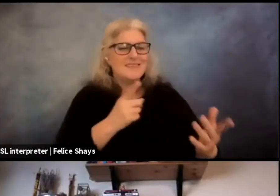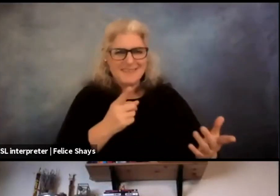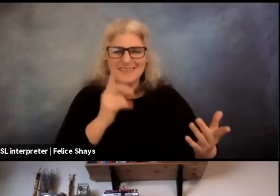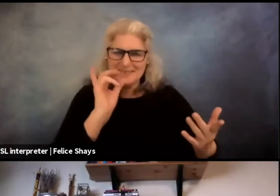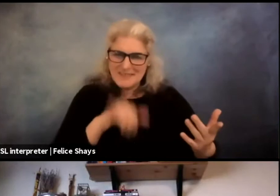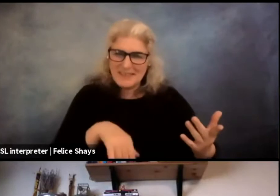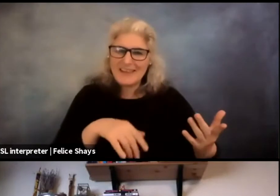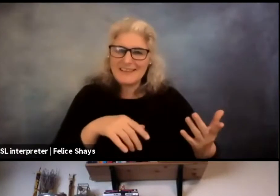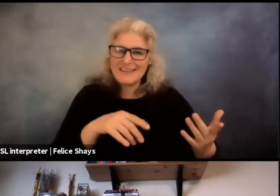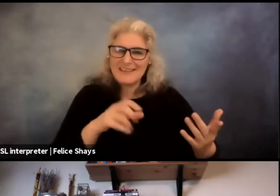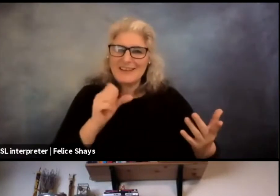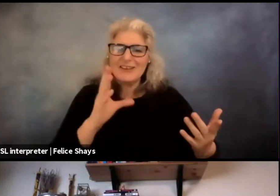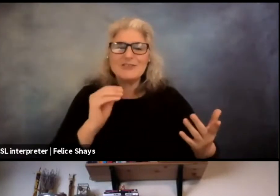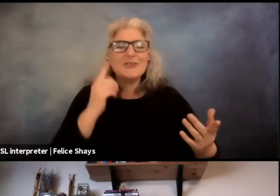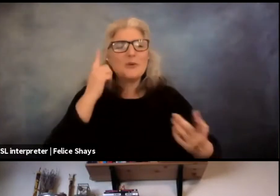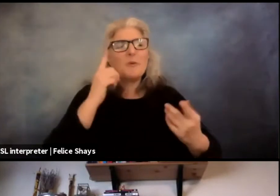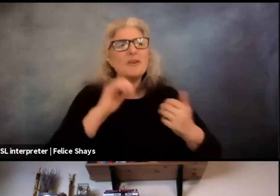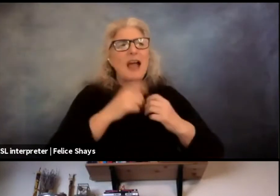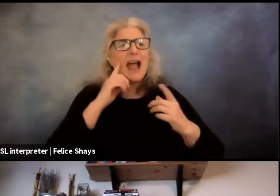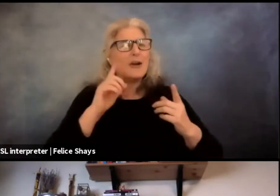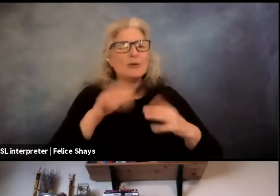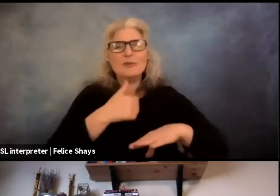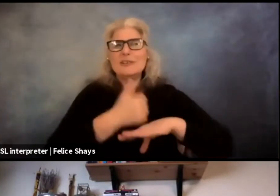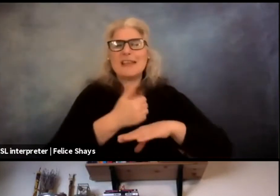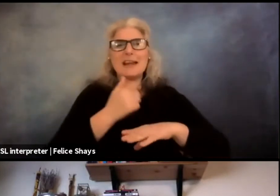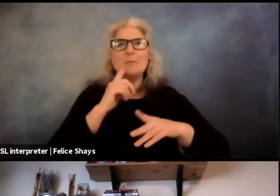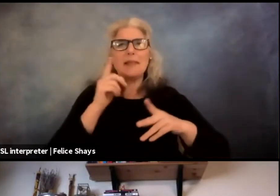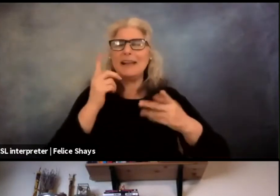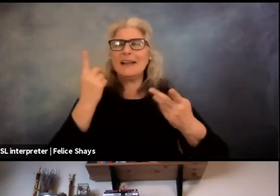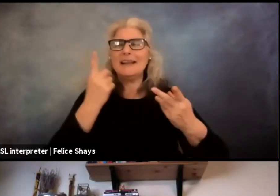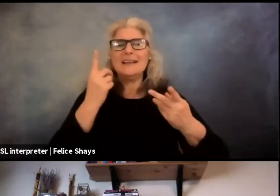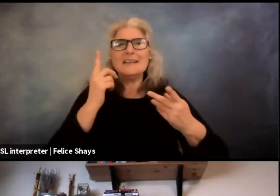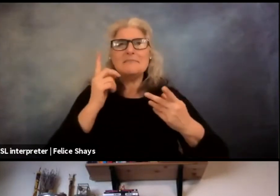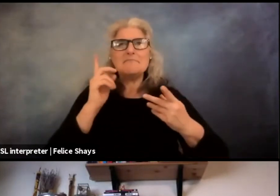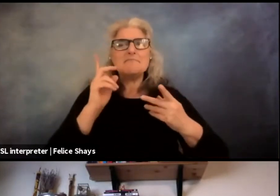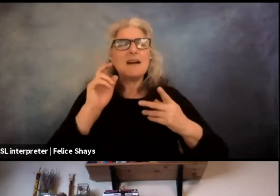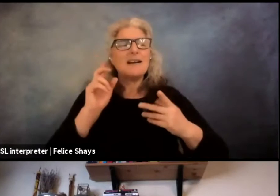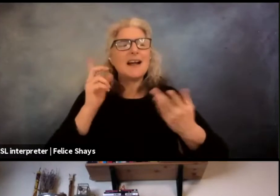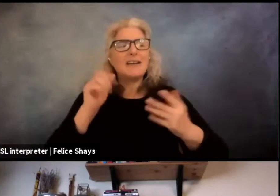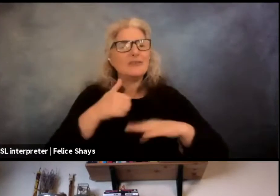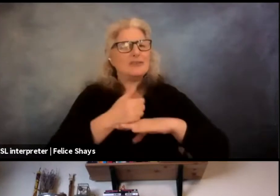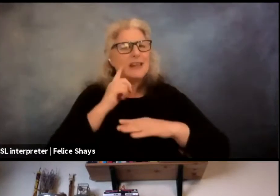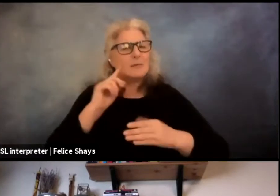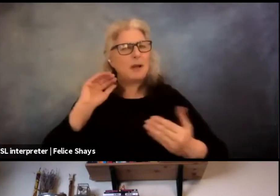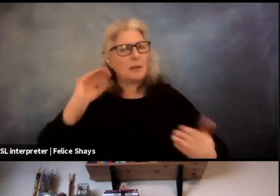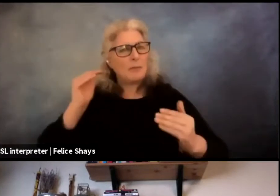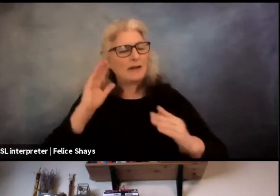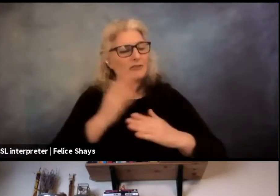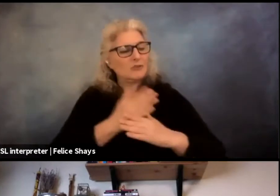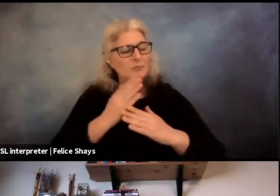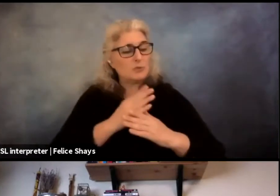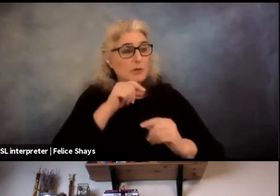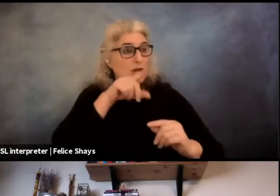What's a park Twitter, or what's a park similar, you know, thing that can be